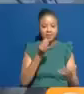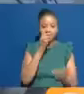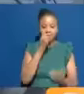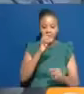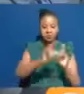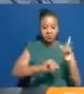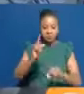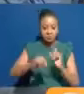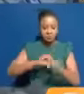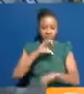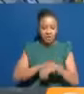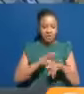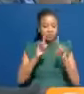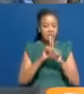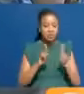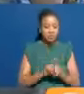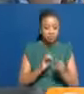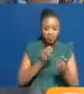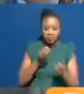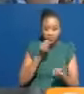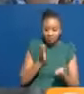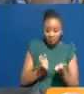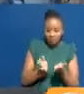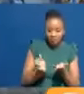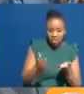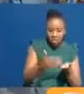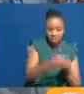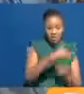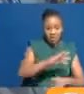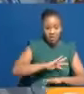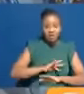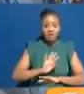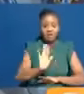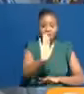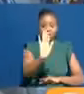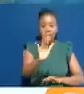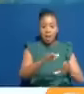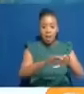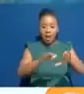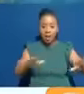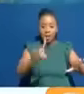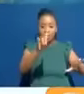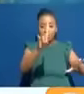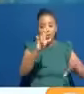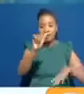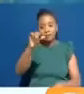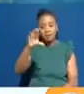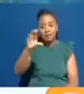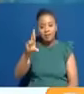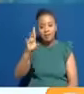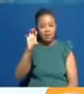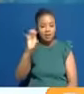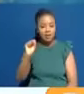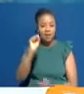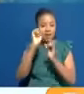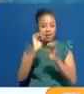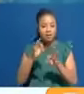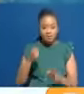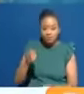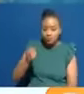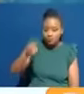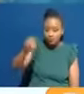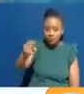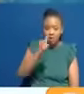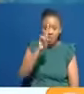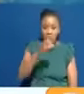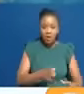by extension, the cost of living. Ile ekari yako moja, ukiweka mbolea